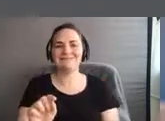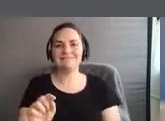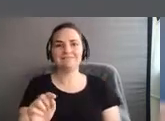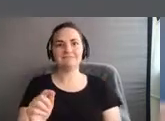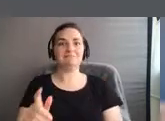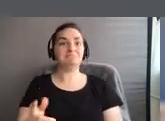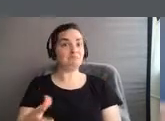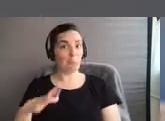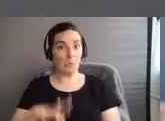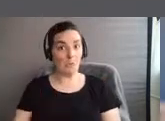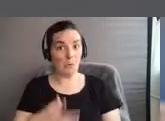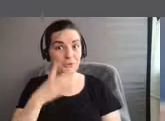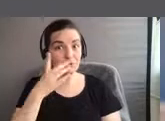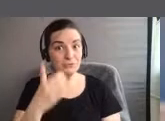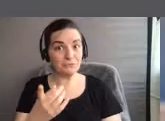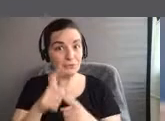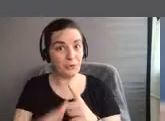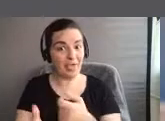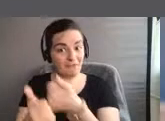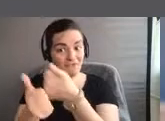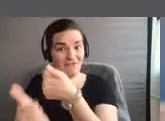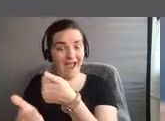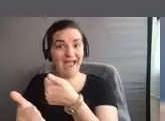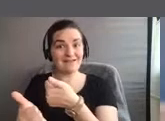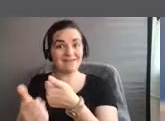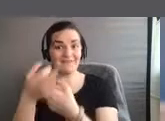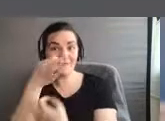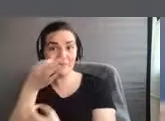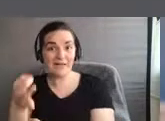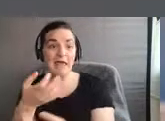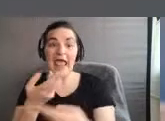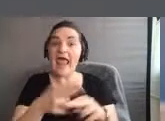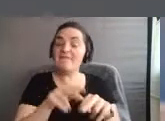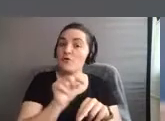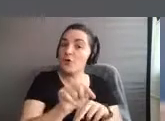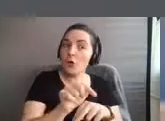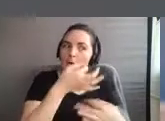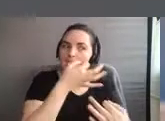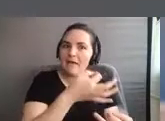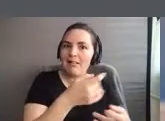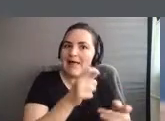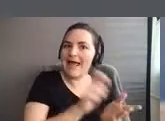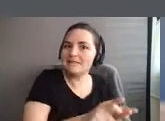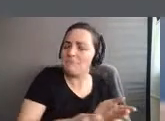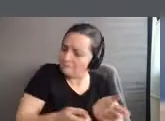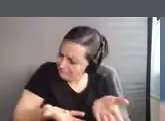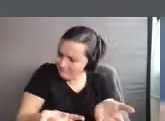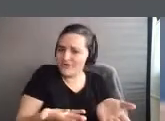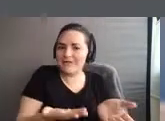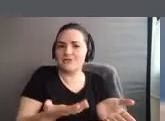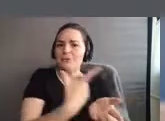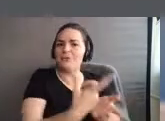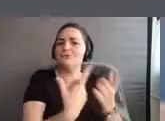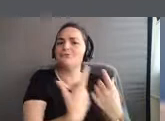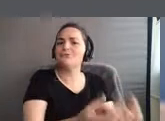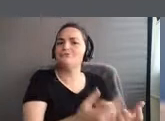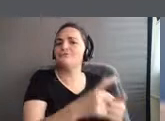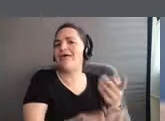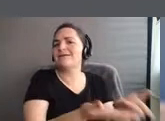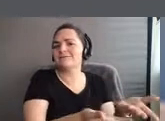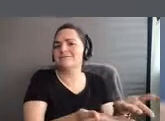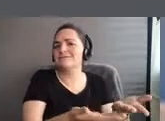you, great, do the presentation. If an essay appeals to you, great, do the essay. So start to think about that.